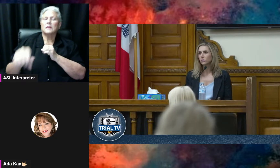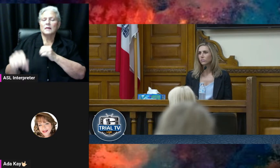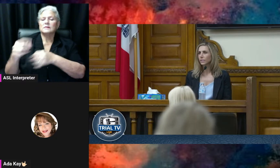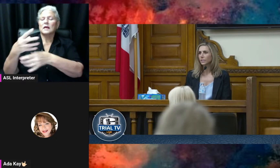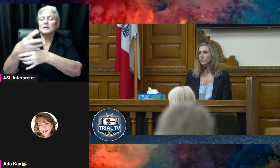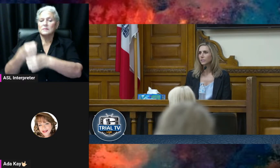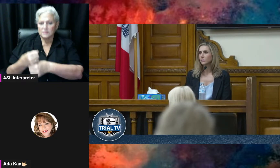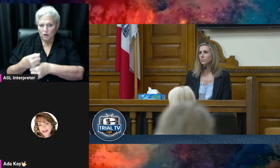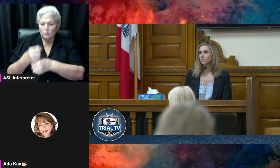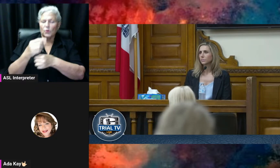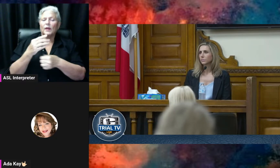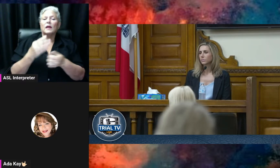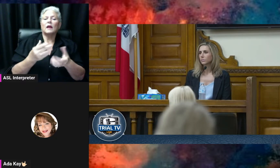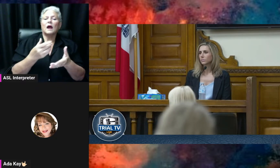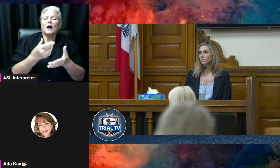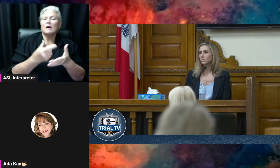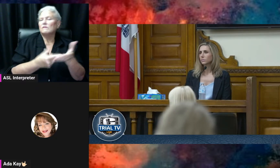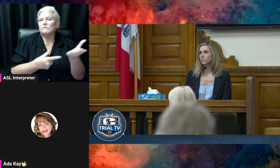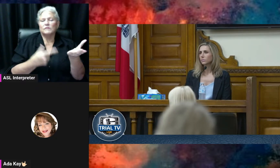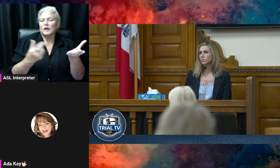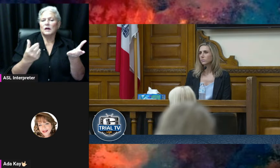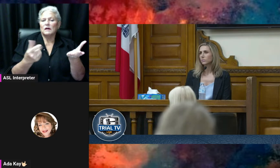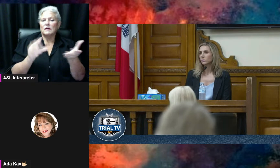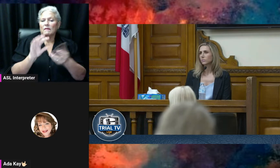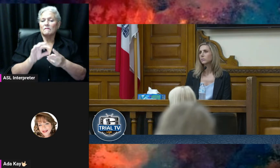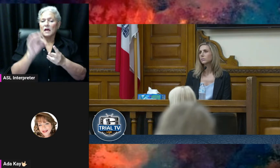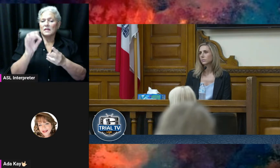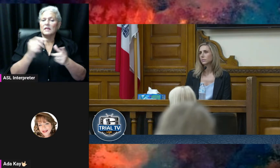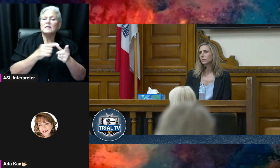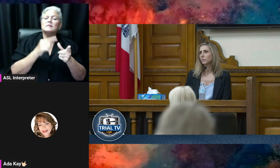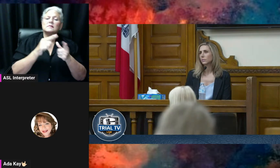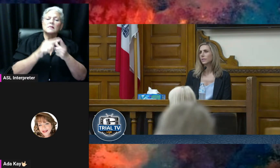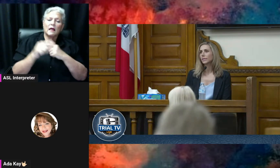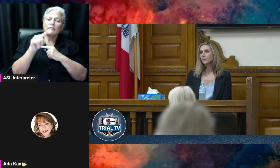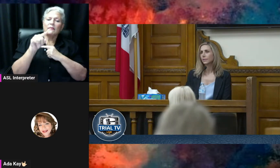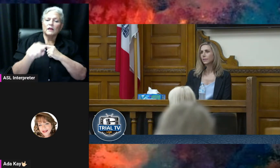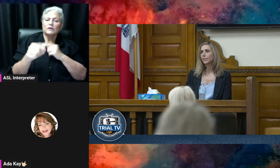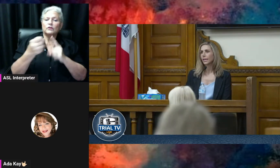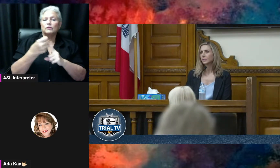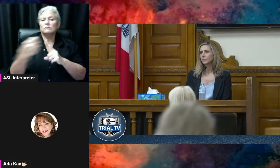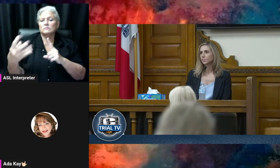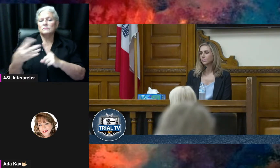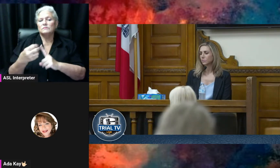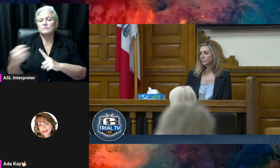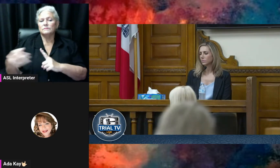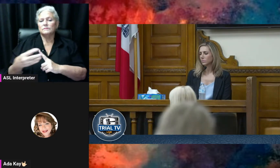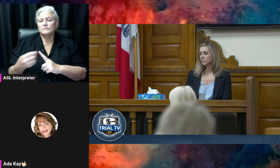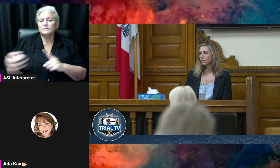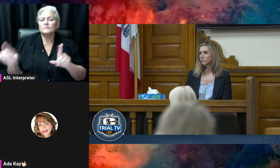any additional findings. And then you elaborate as your report goes on, is that correct? Yes.